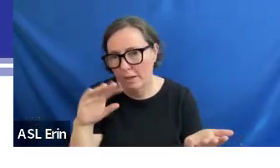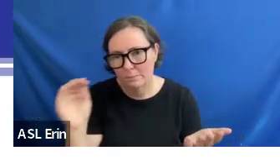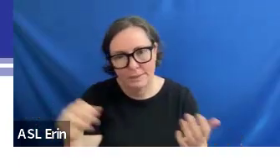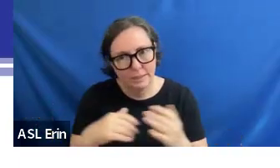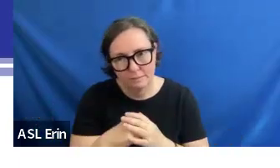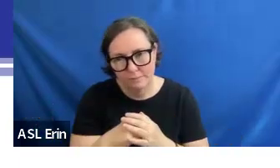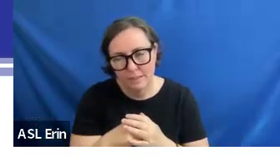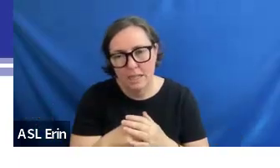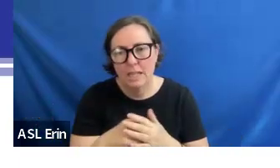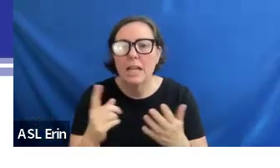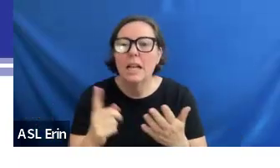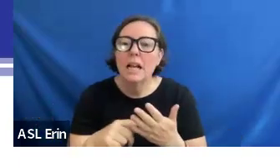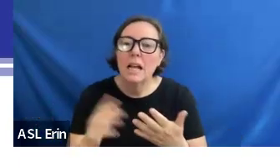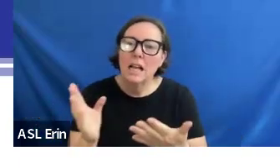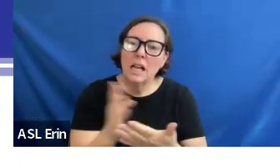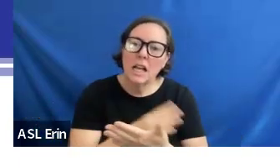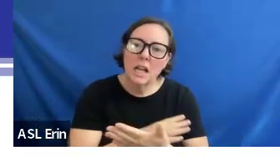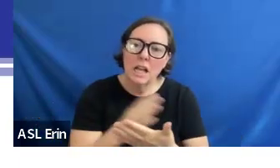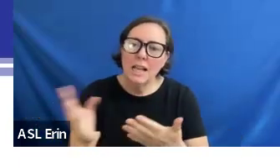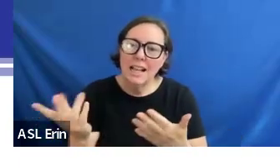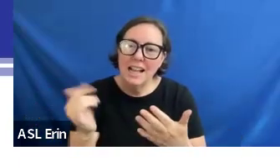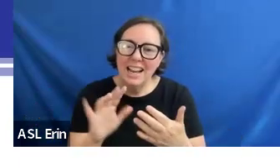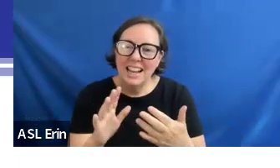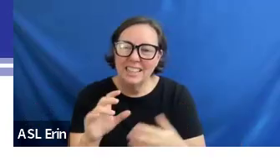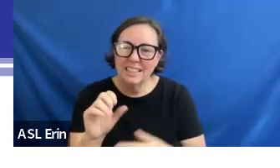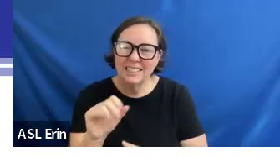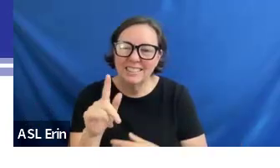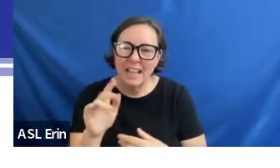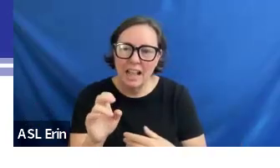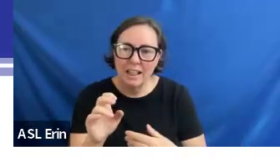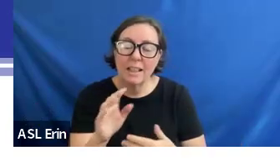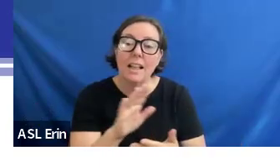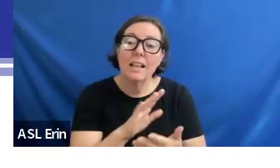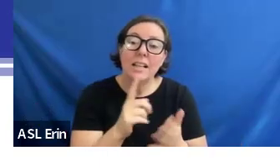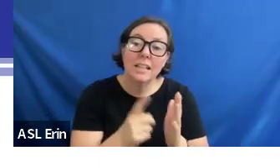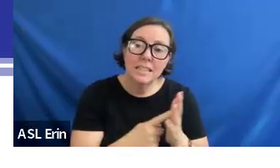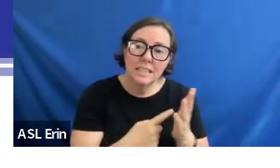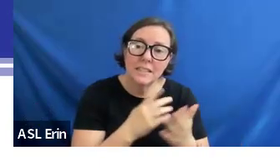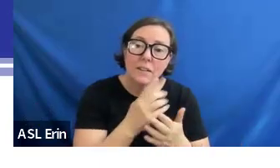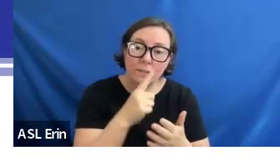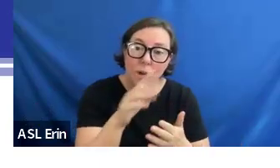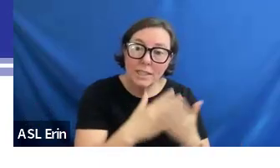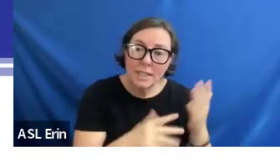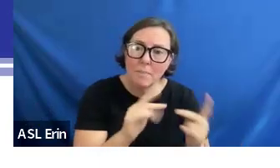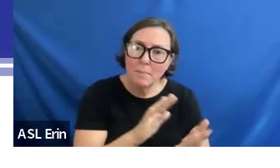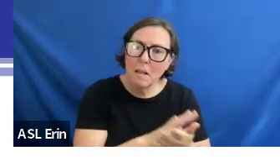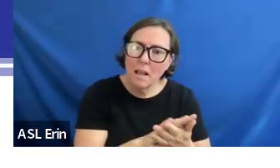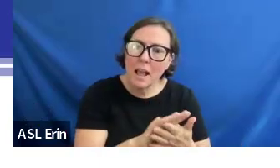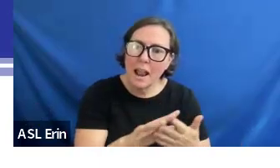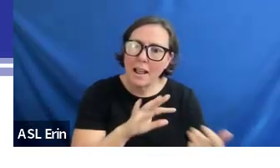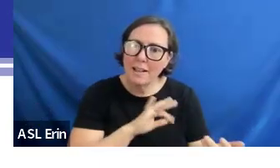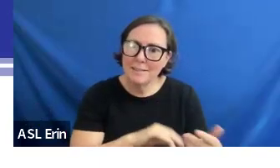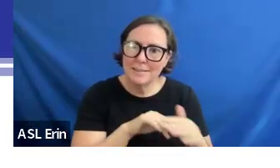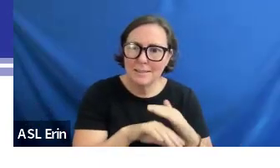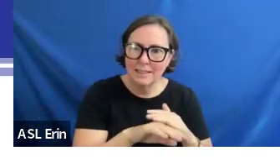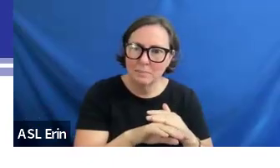there's a bit of a scale, the as I like to think about it. It's nice to have for some folks. For some folks, it's